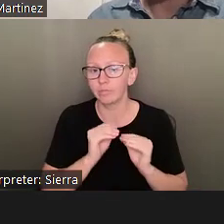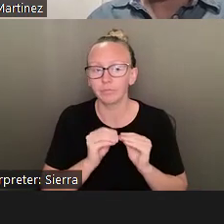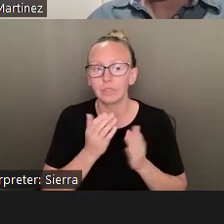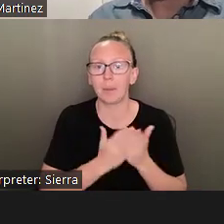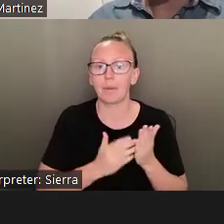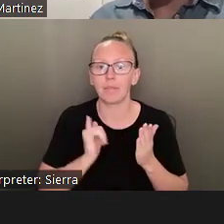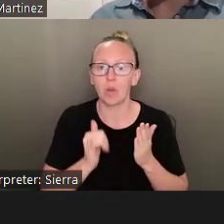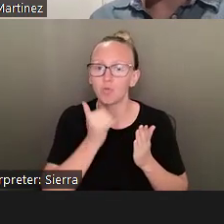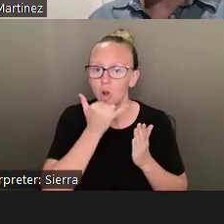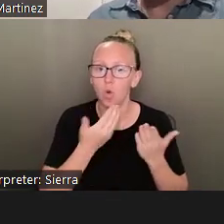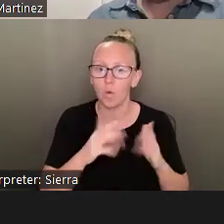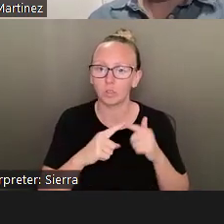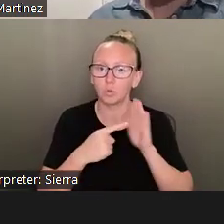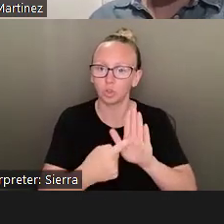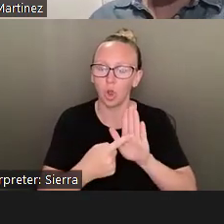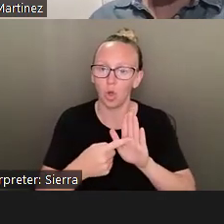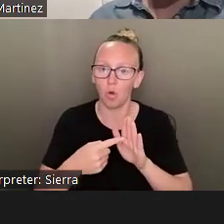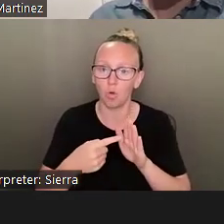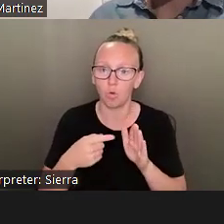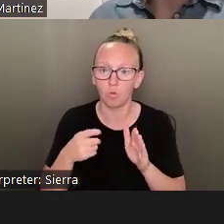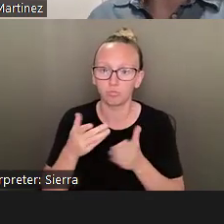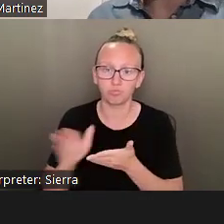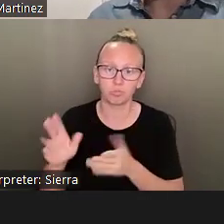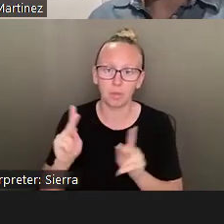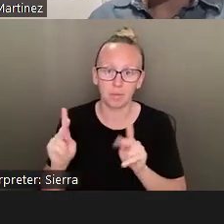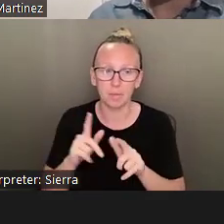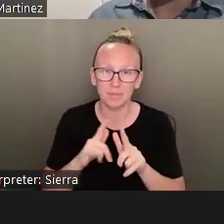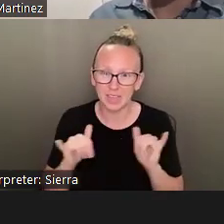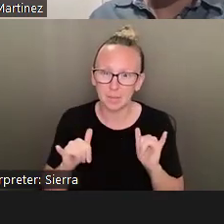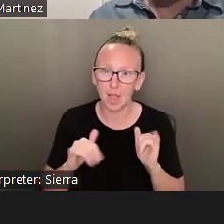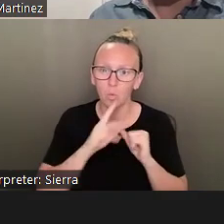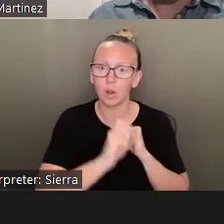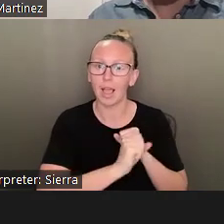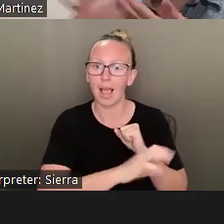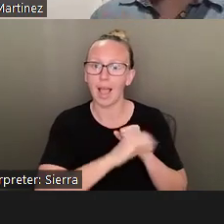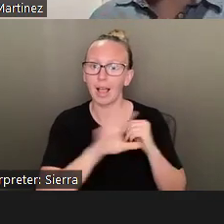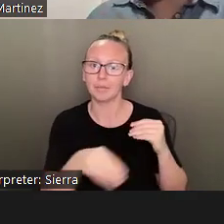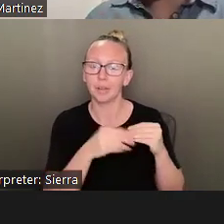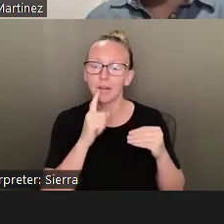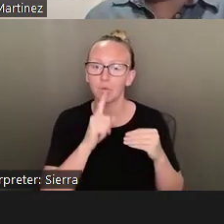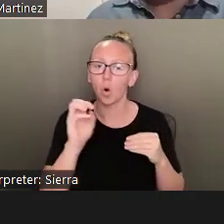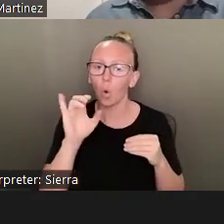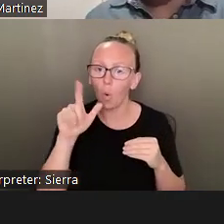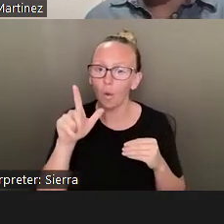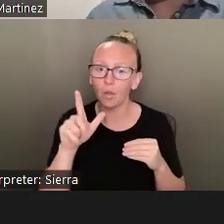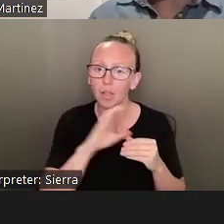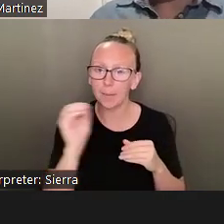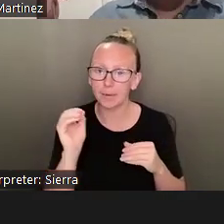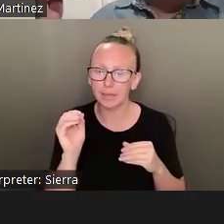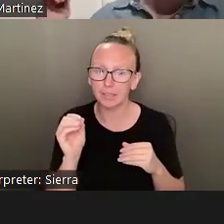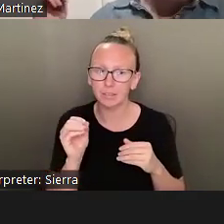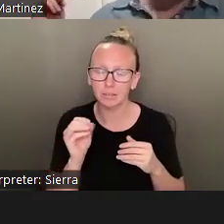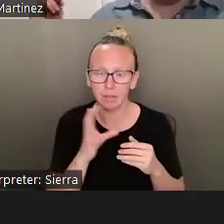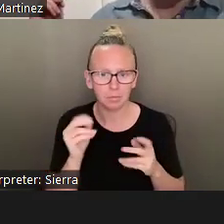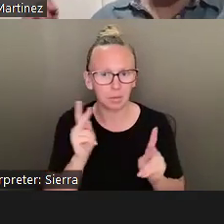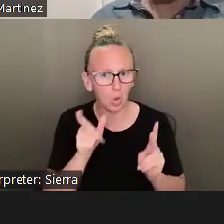wrongs, but also would run ads for, oil companies and polluters of the natural world. In the